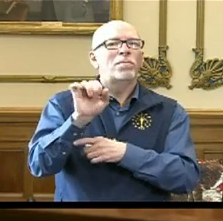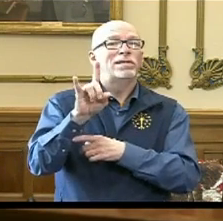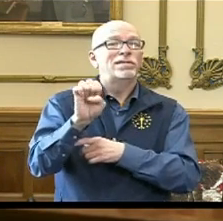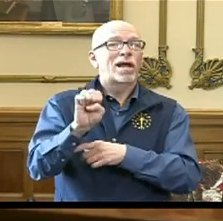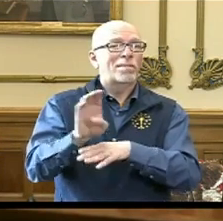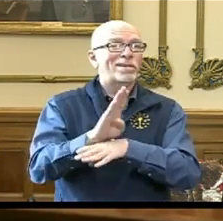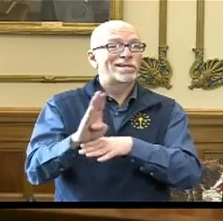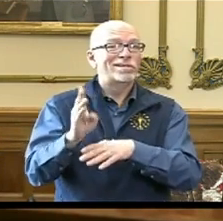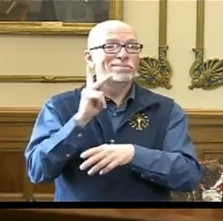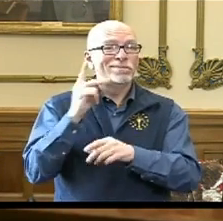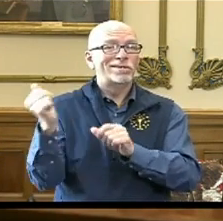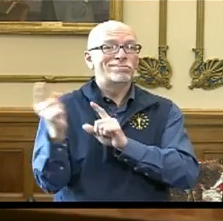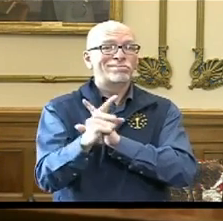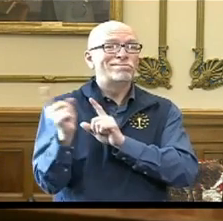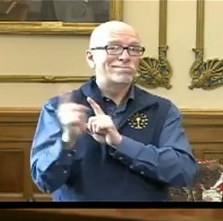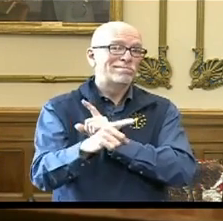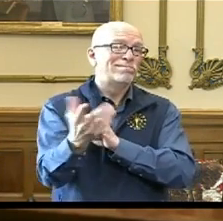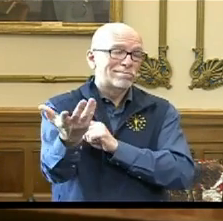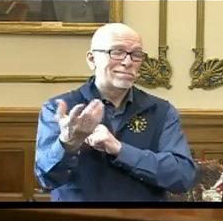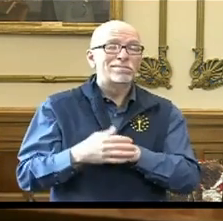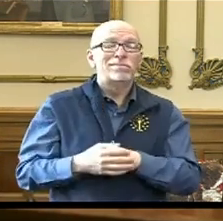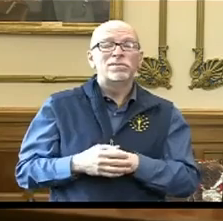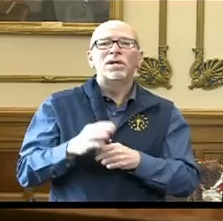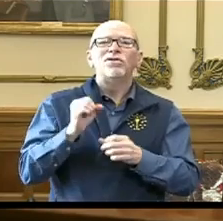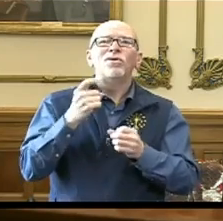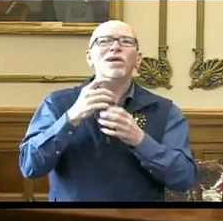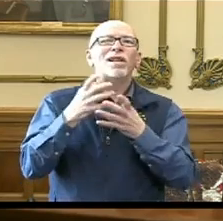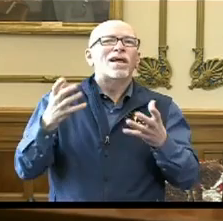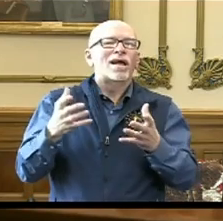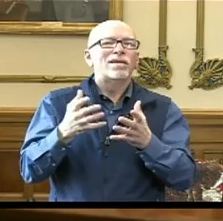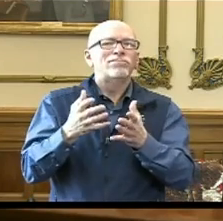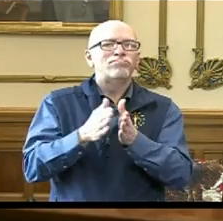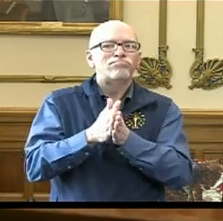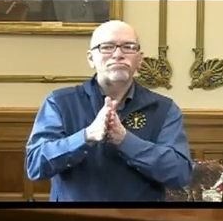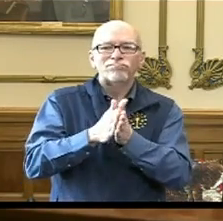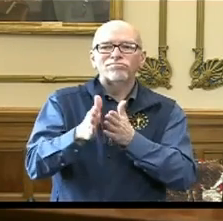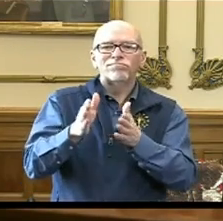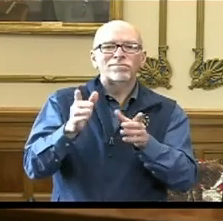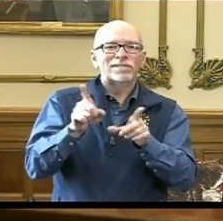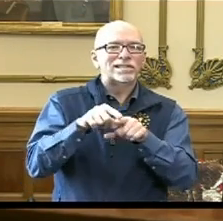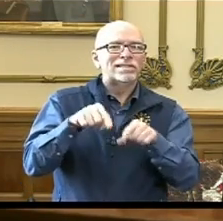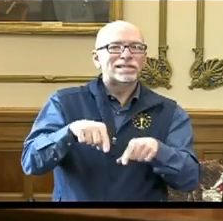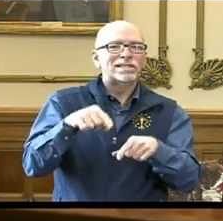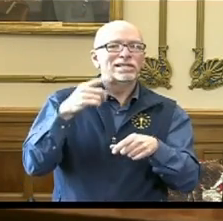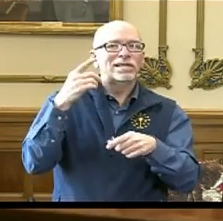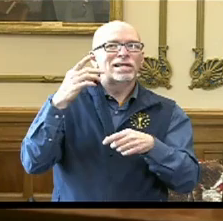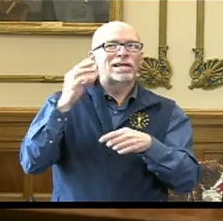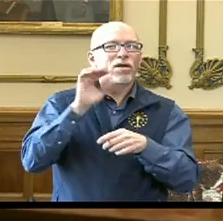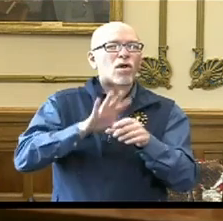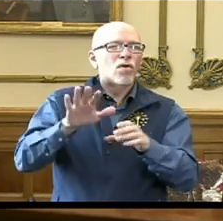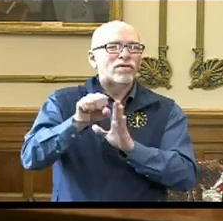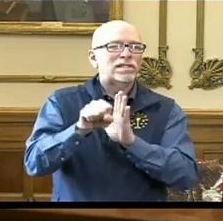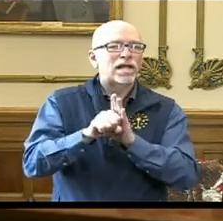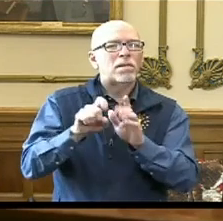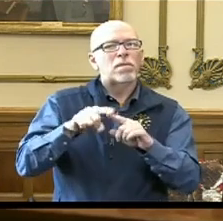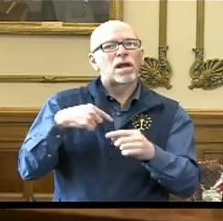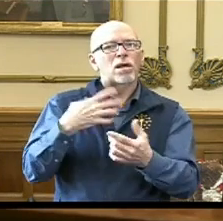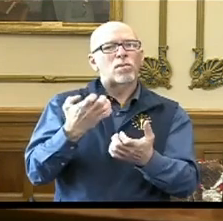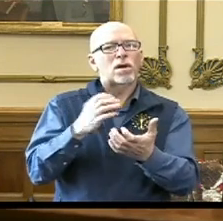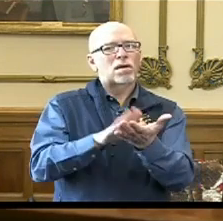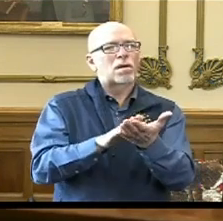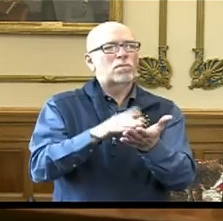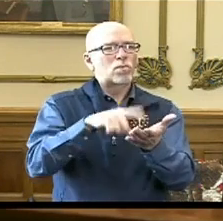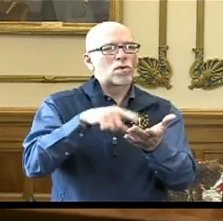forth. So a lot of interest in I think an area like this and across the state, but I want to compliment what you've